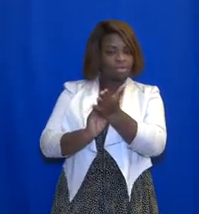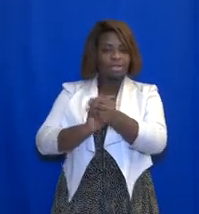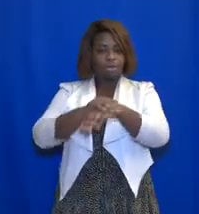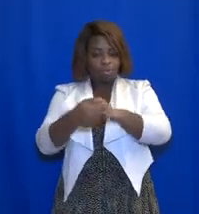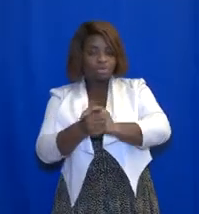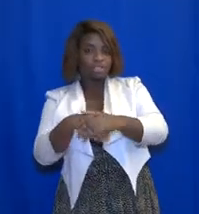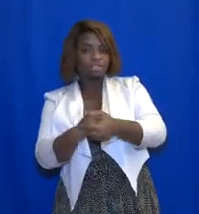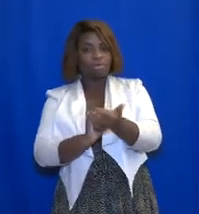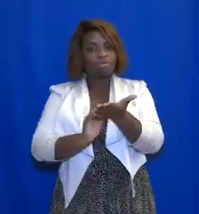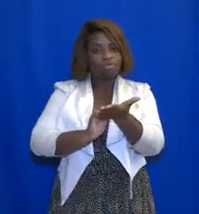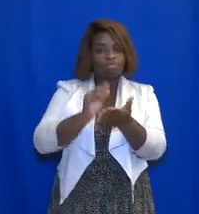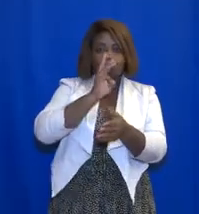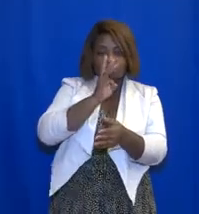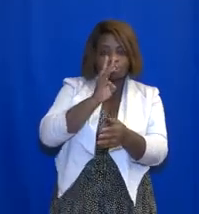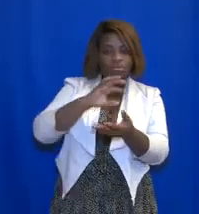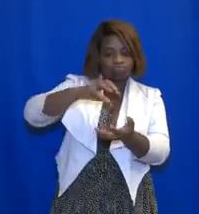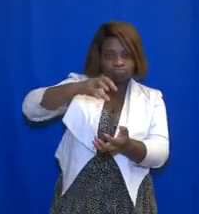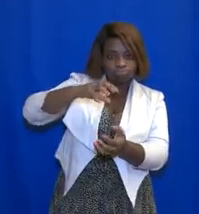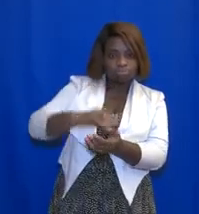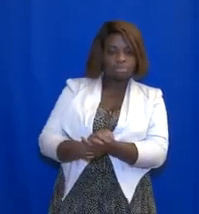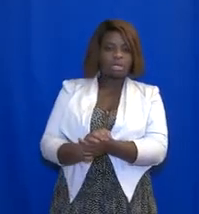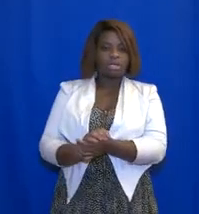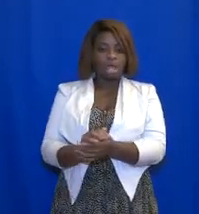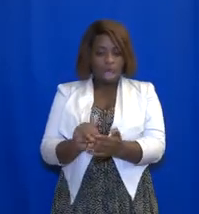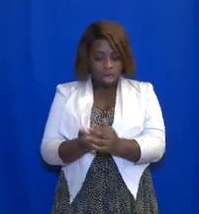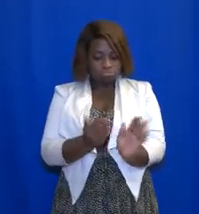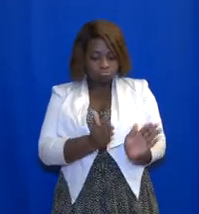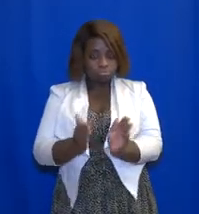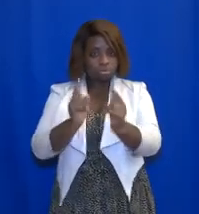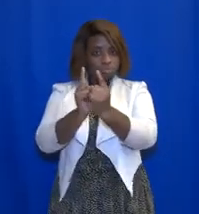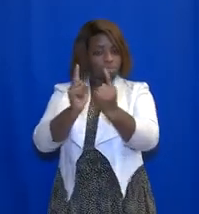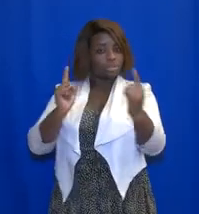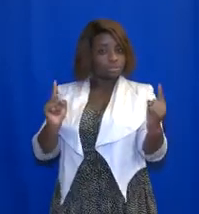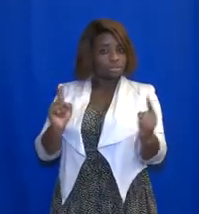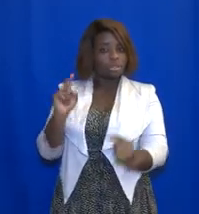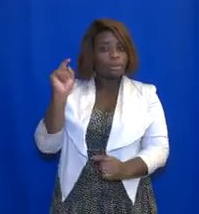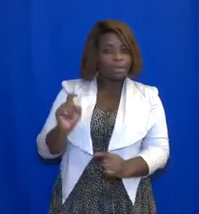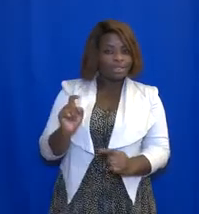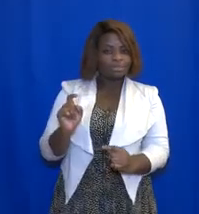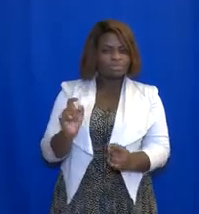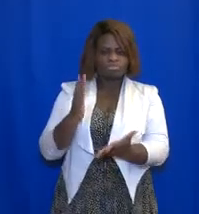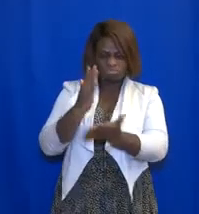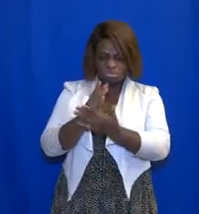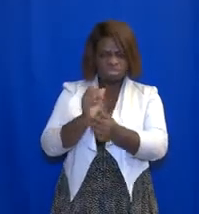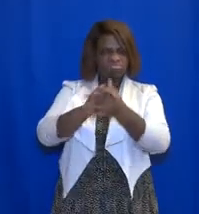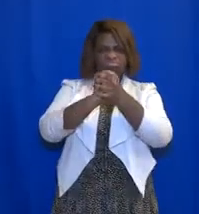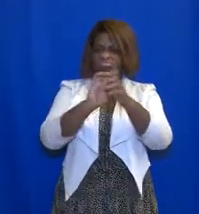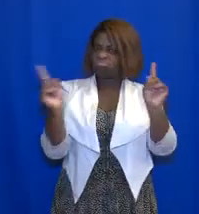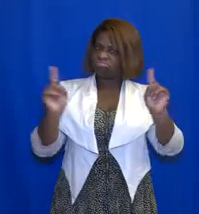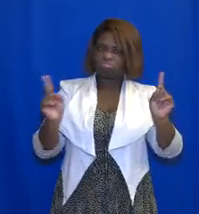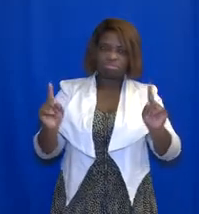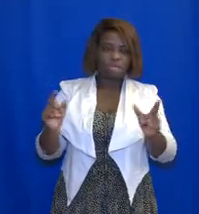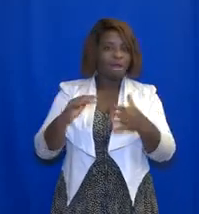of hands under running water, the maintenance of social distancing, the refrain from shaking hands and